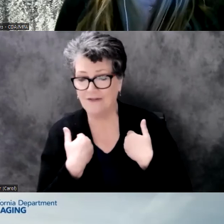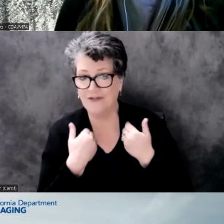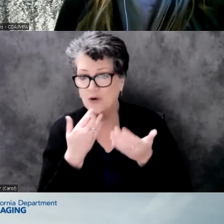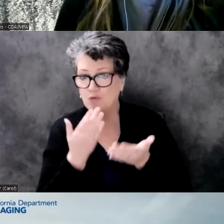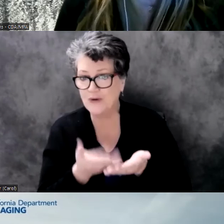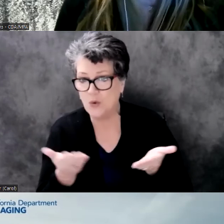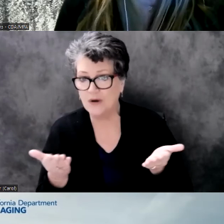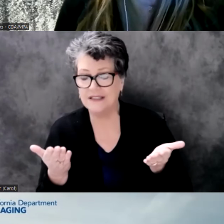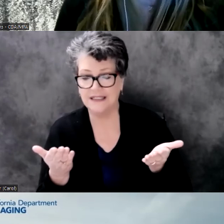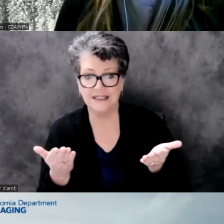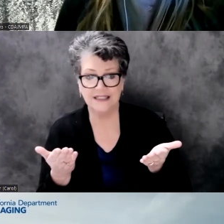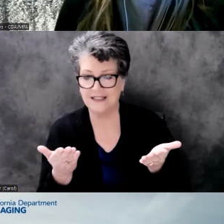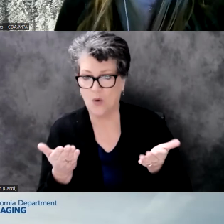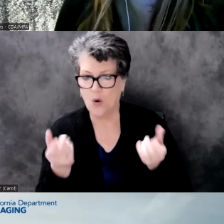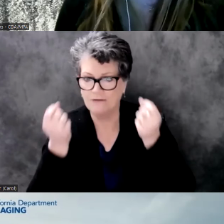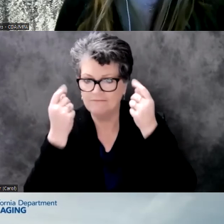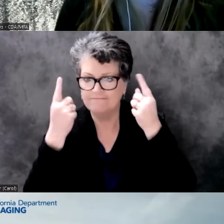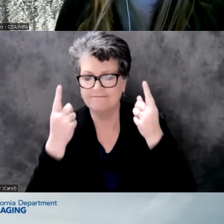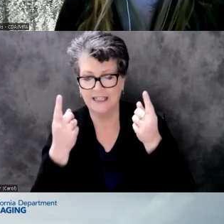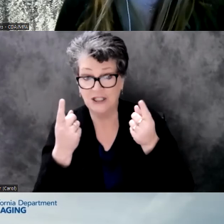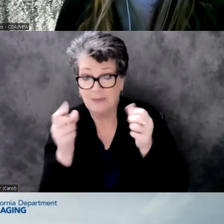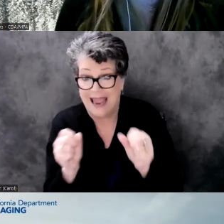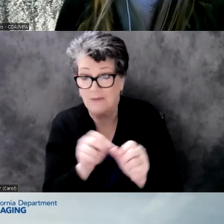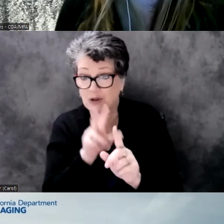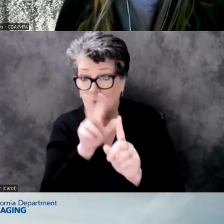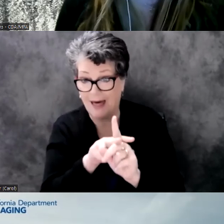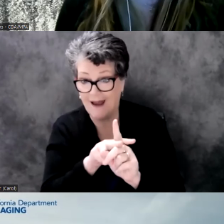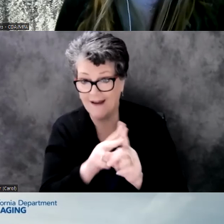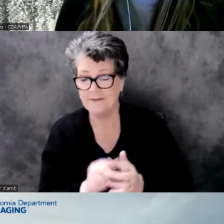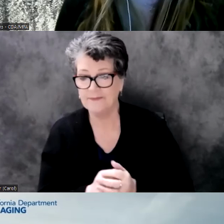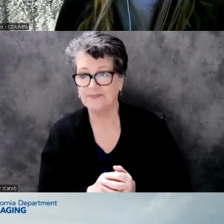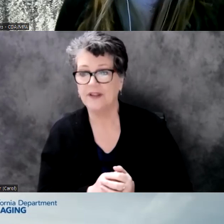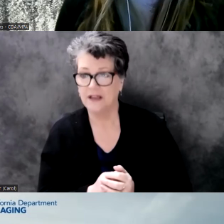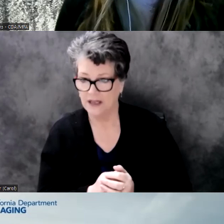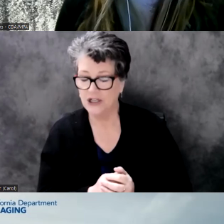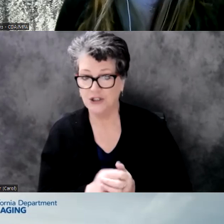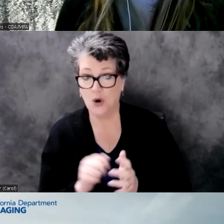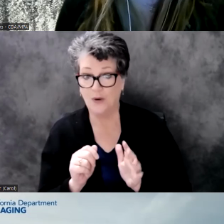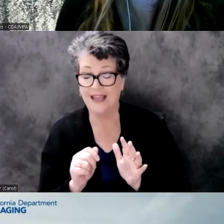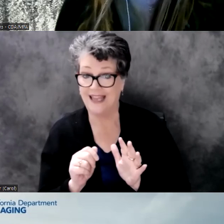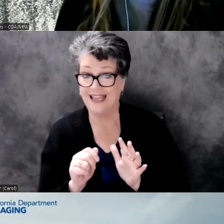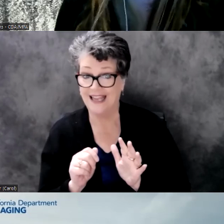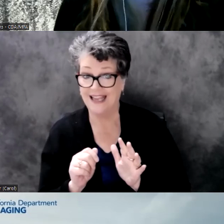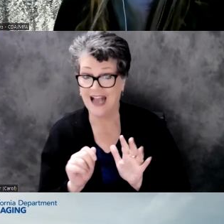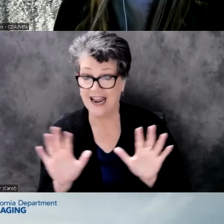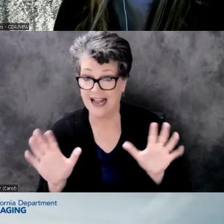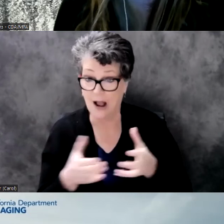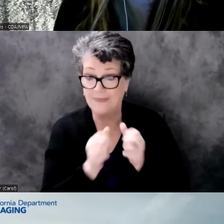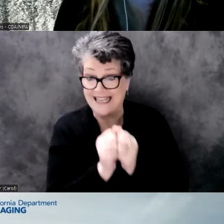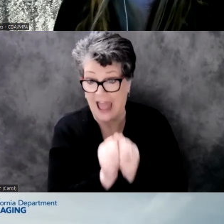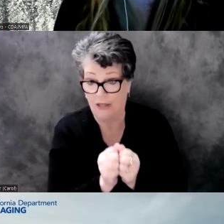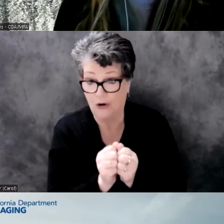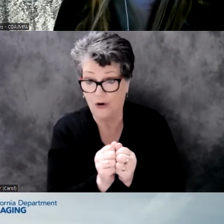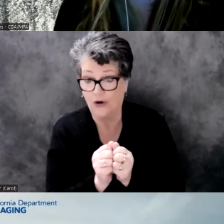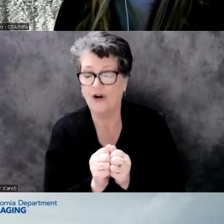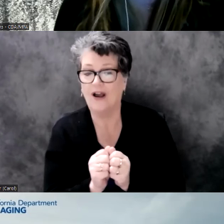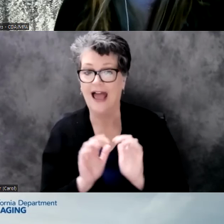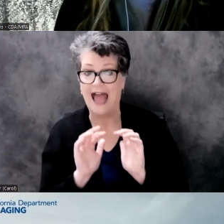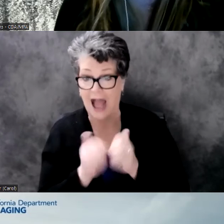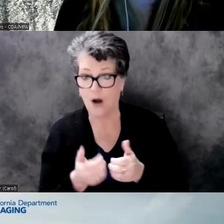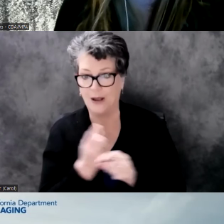resources or wherewithal to be able to even apply here. So we've come together as a coalition to say, how can we make